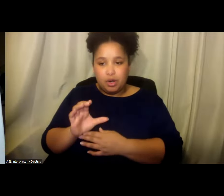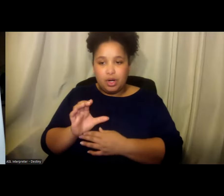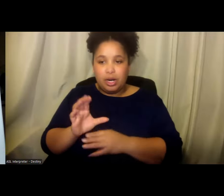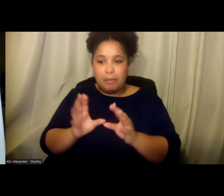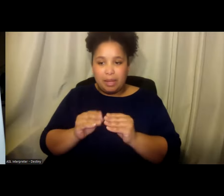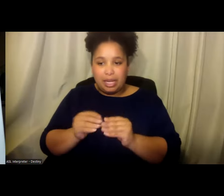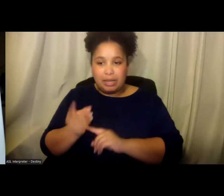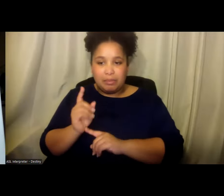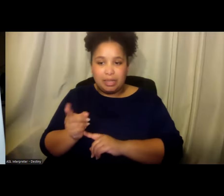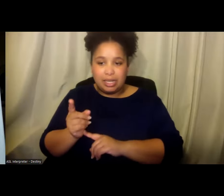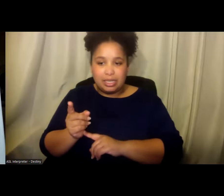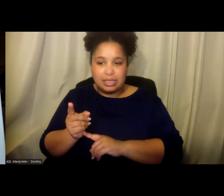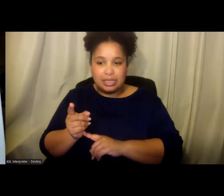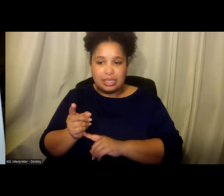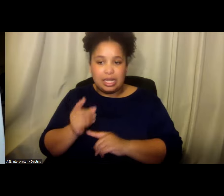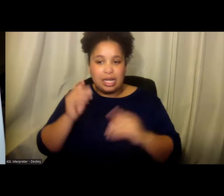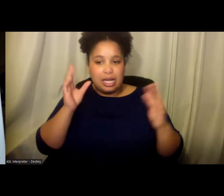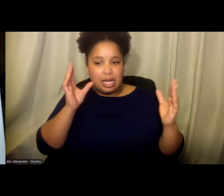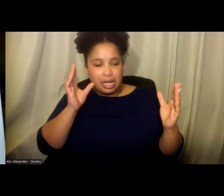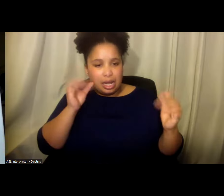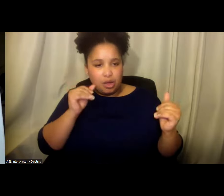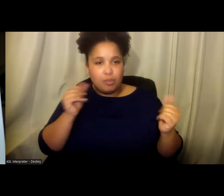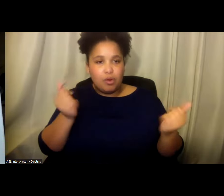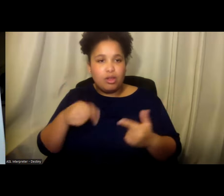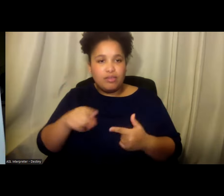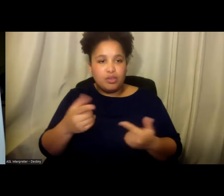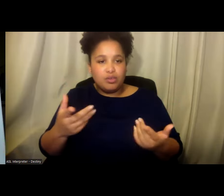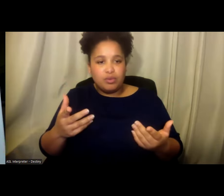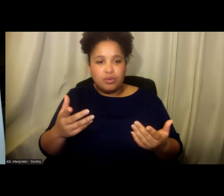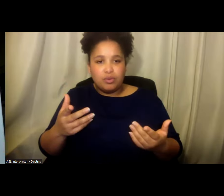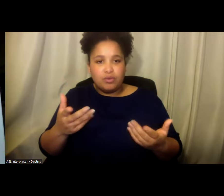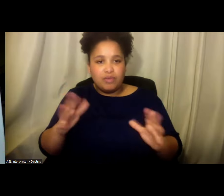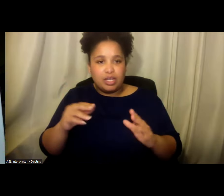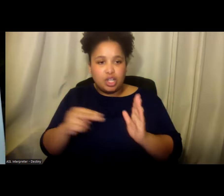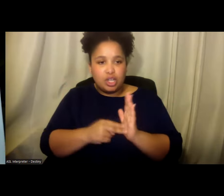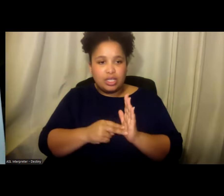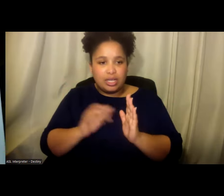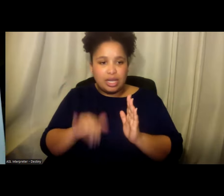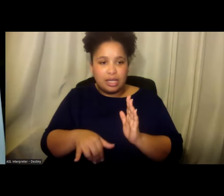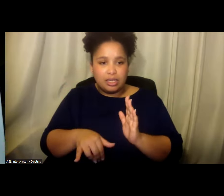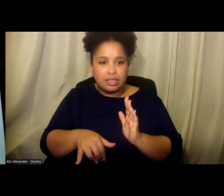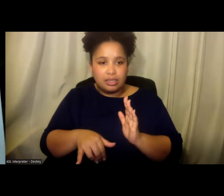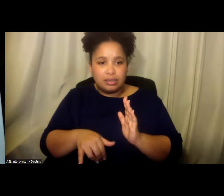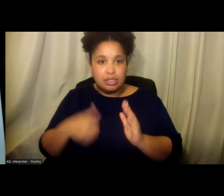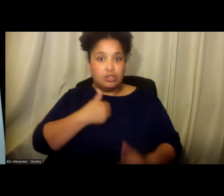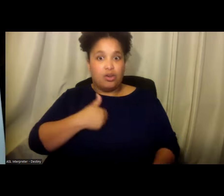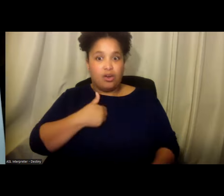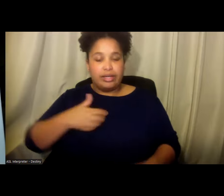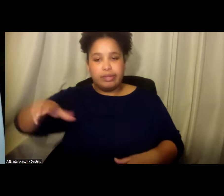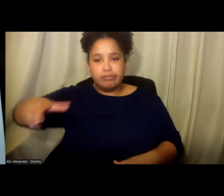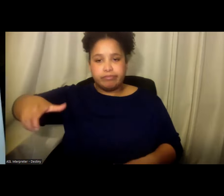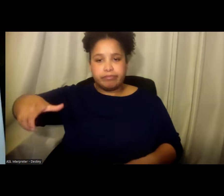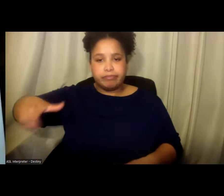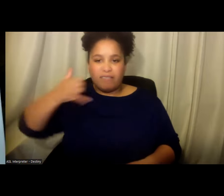meeting minutes, and I hope you've all had a chance to look at those. And oops,